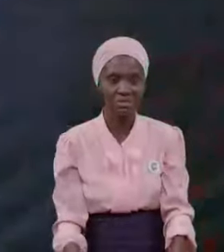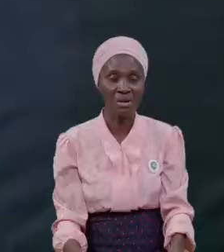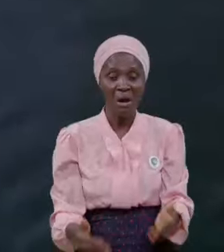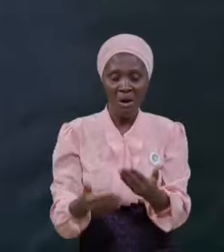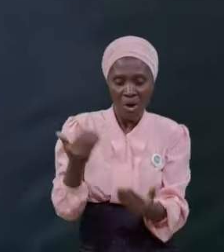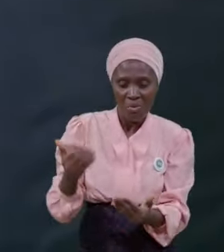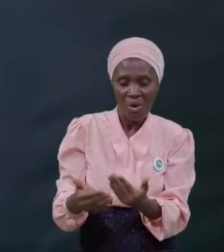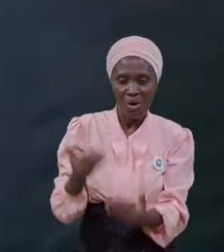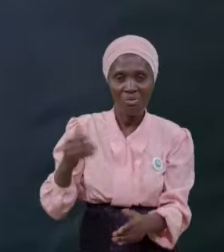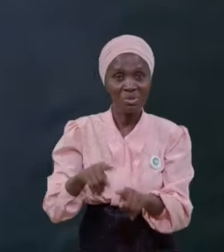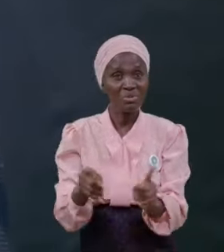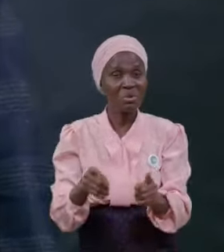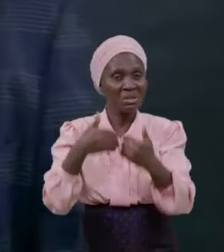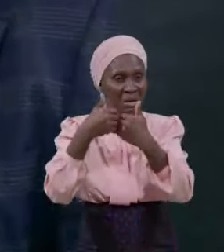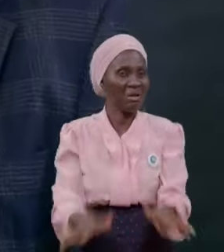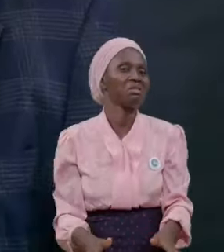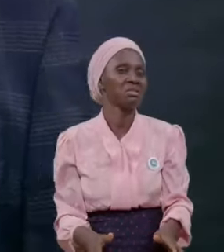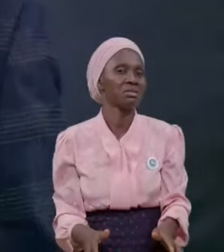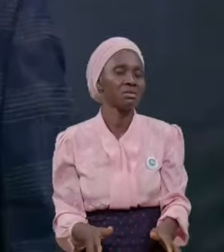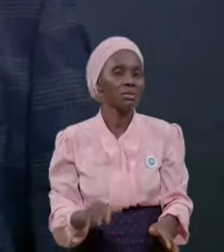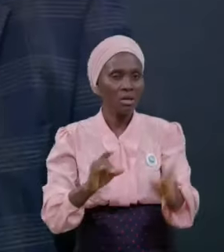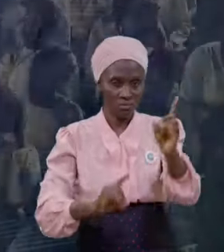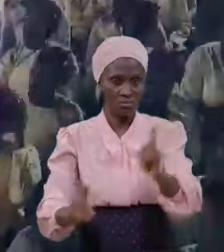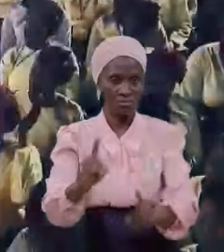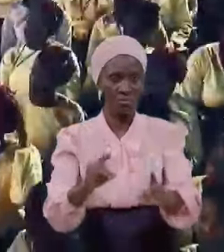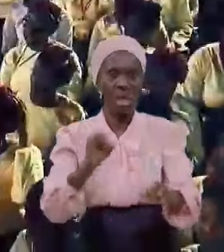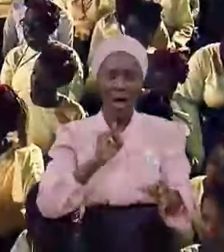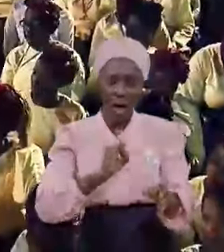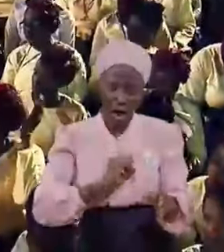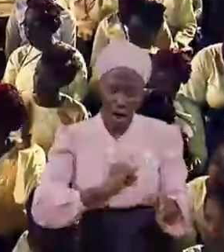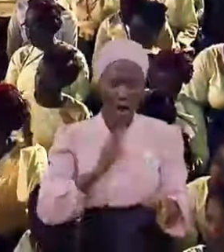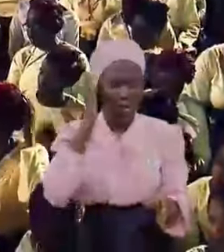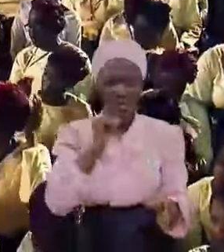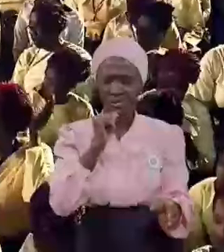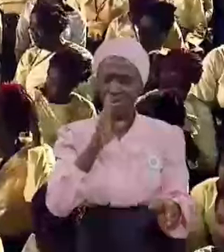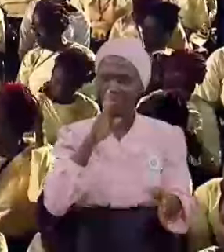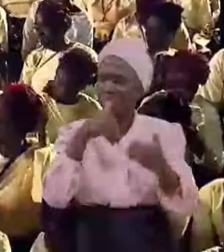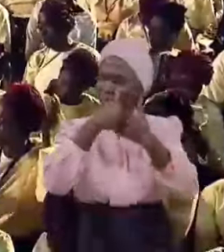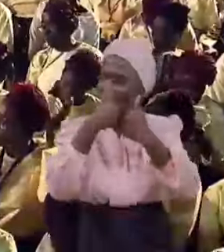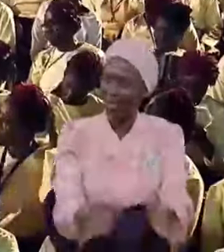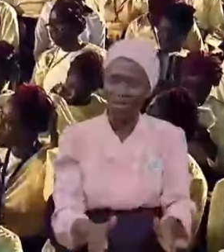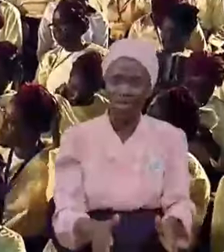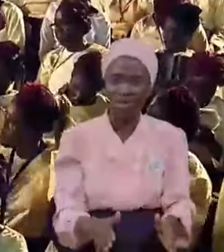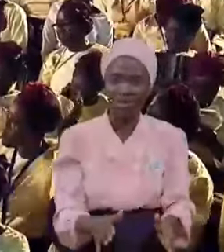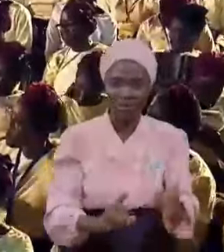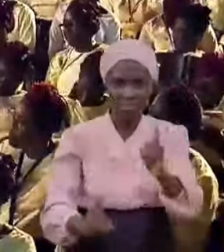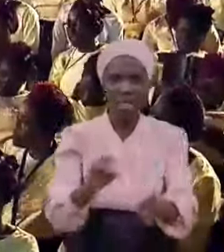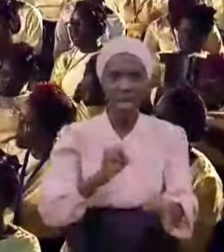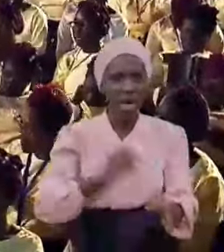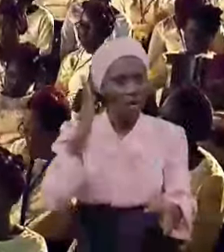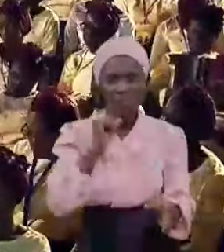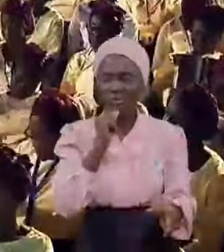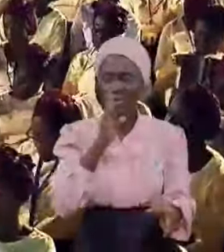lost. I will not be lost. You're not being lost in Galatians